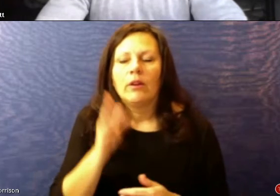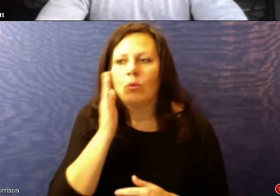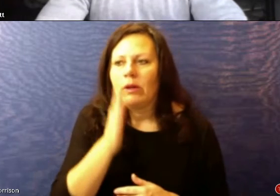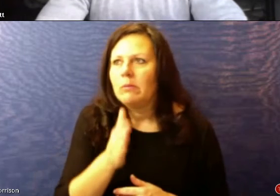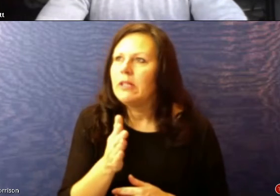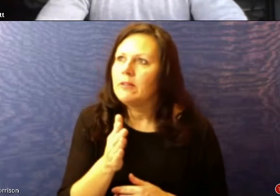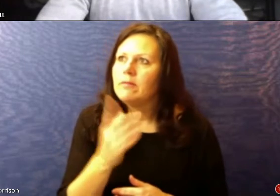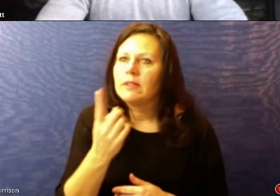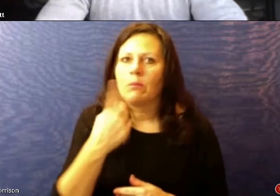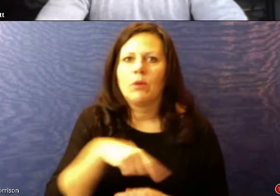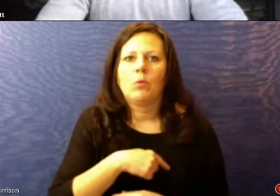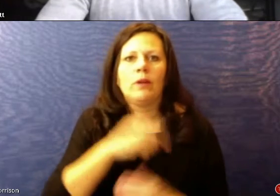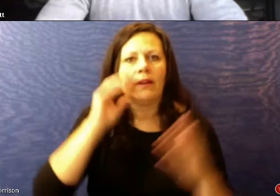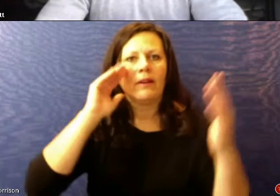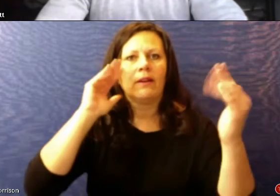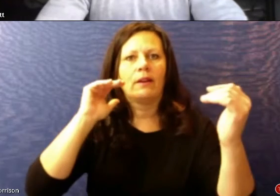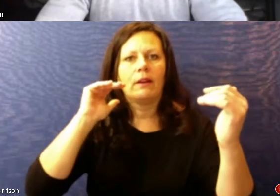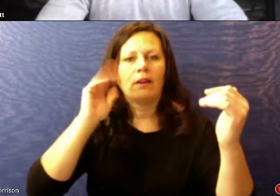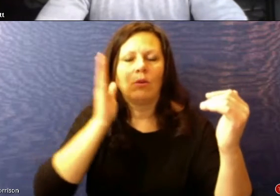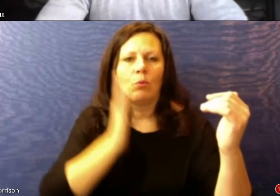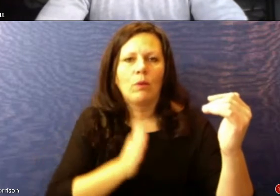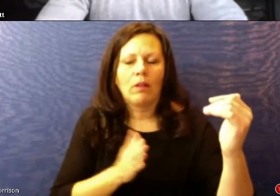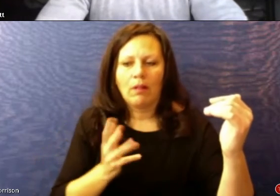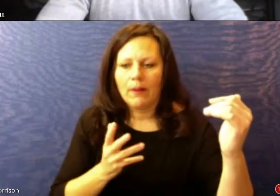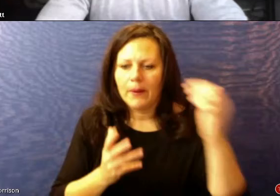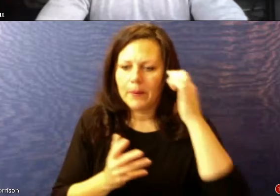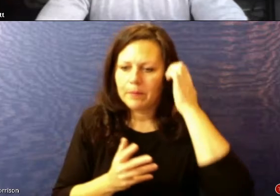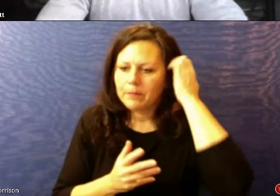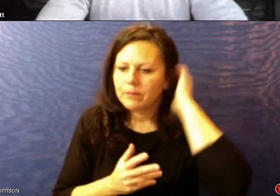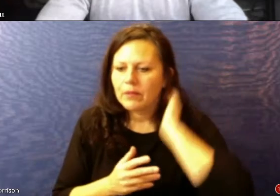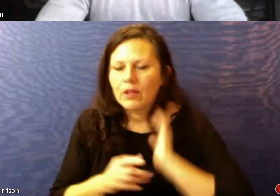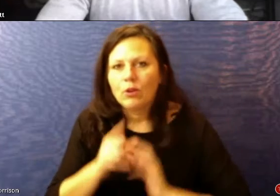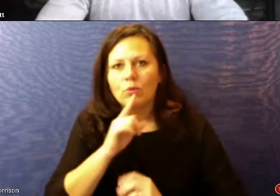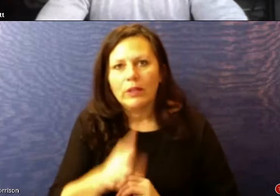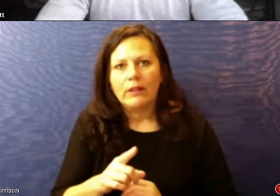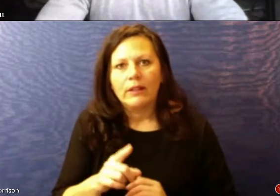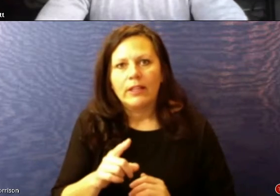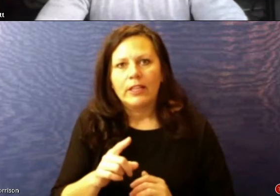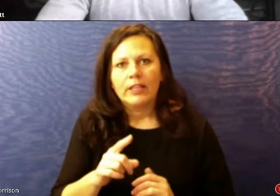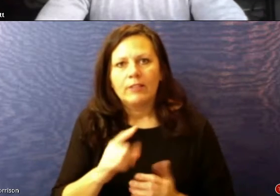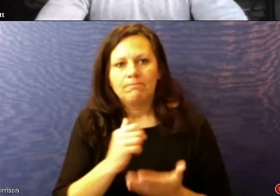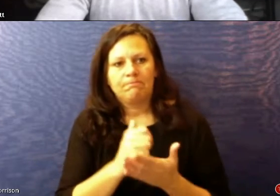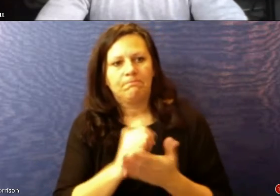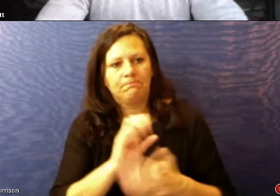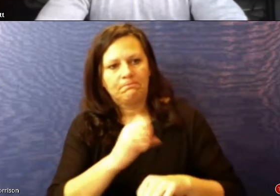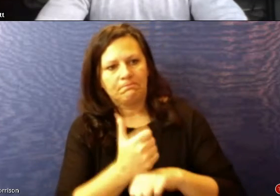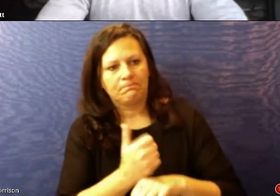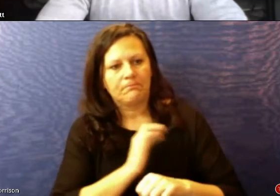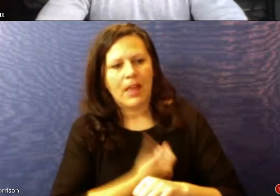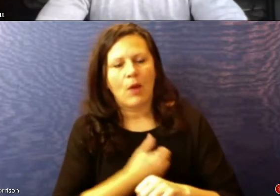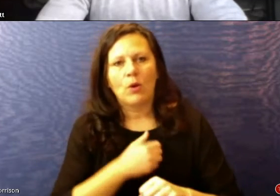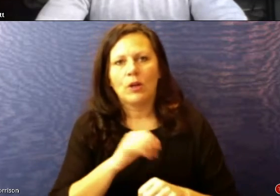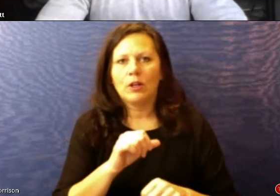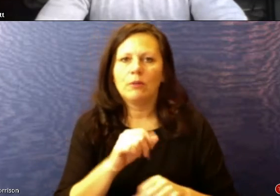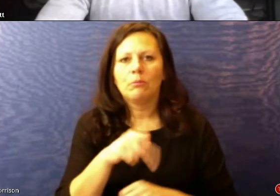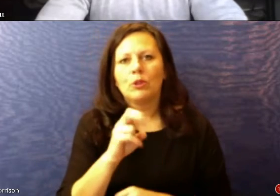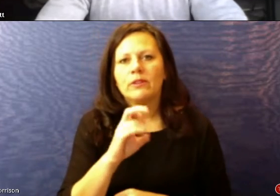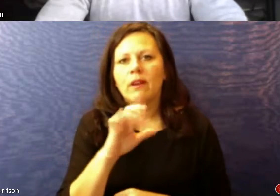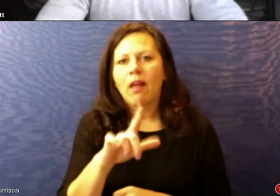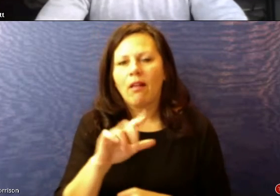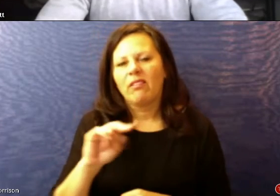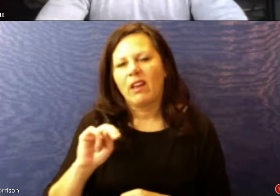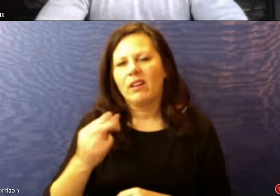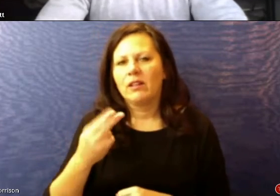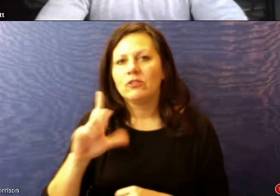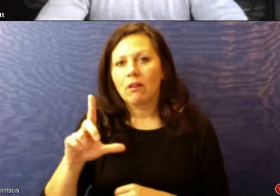something that we expect will really equip our personnel, the NHL, to be able